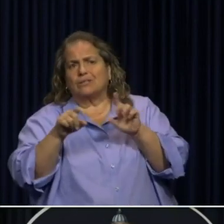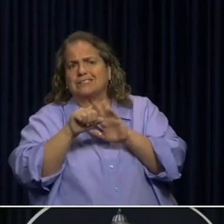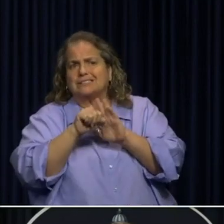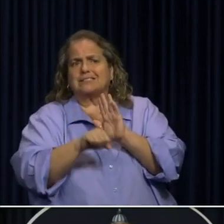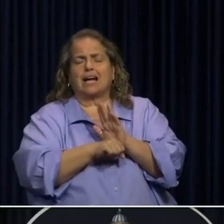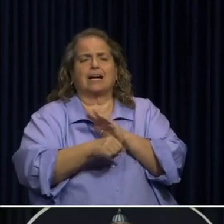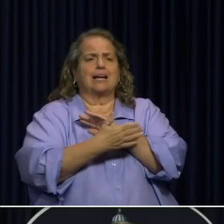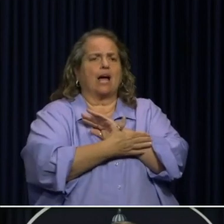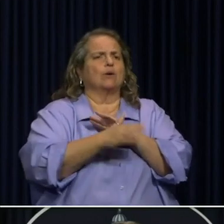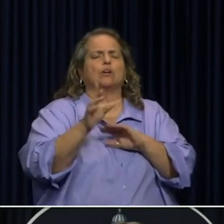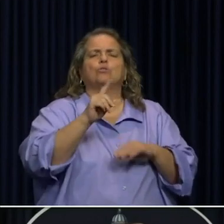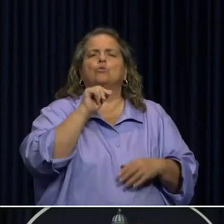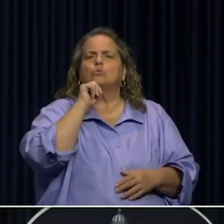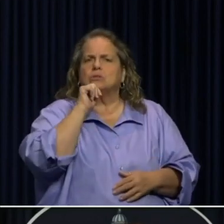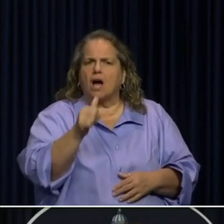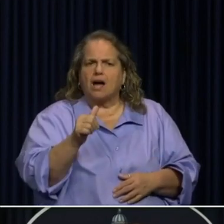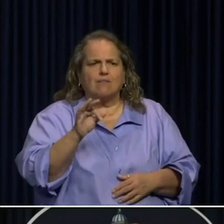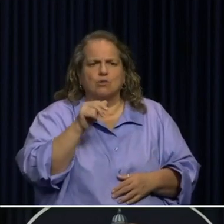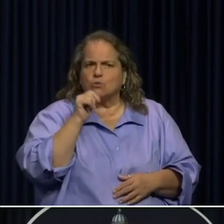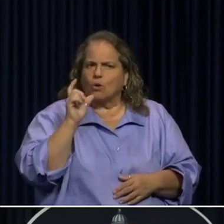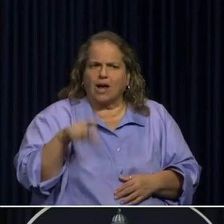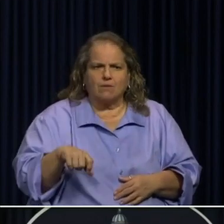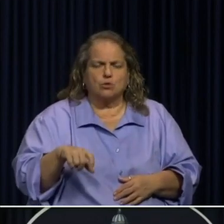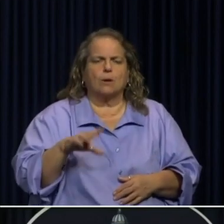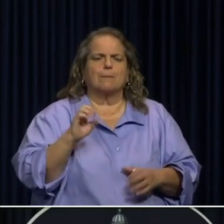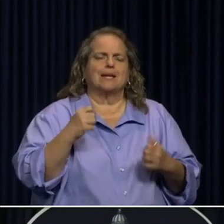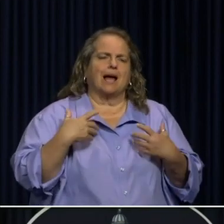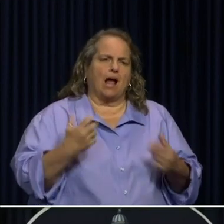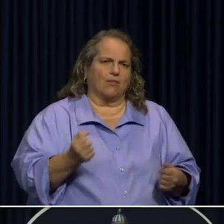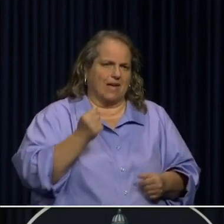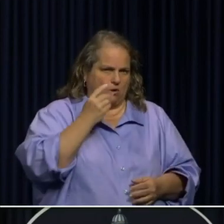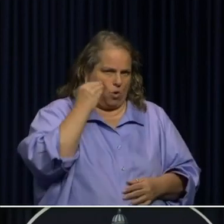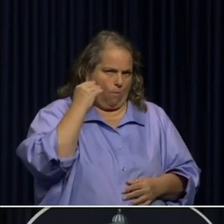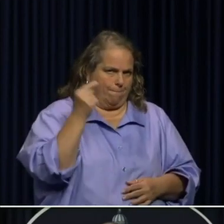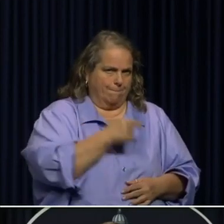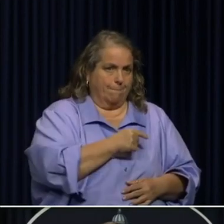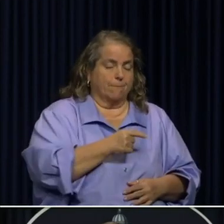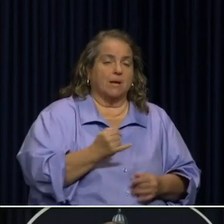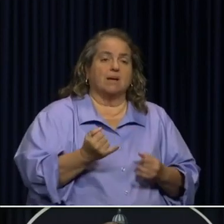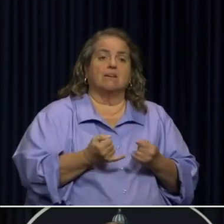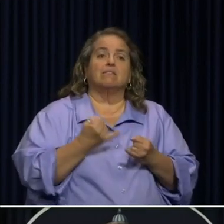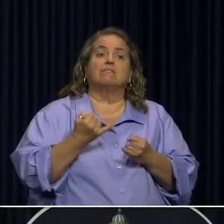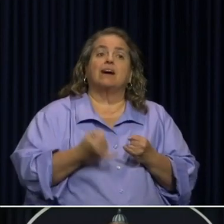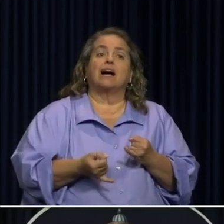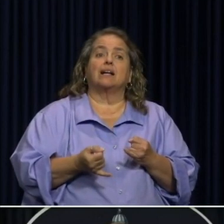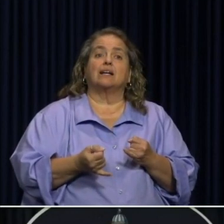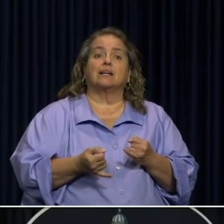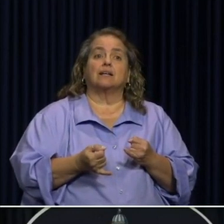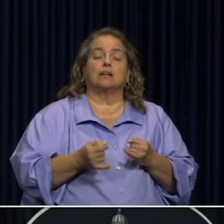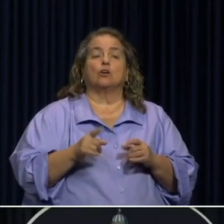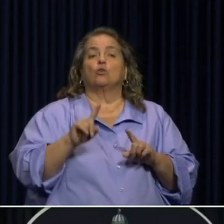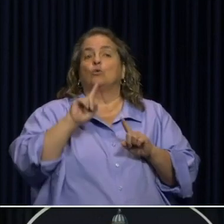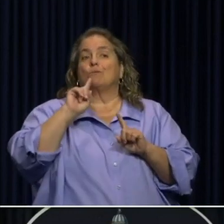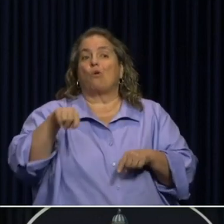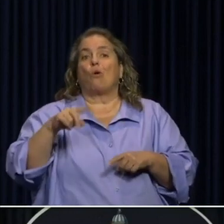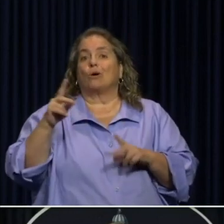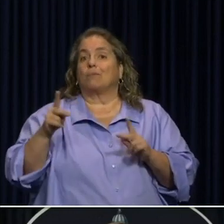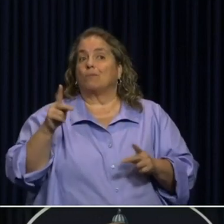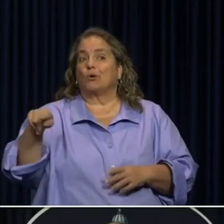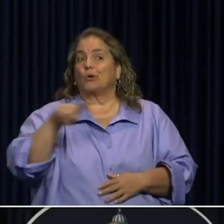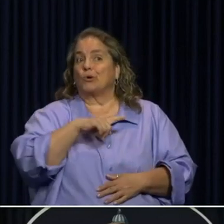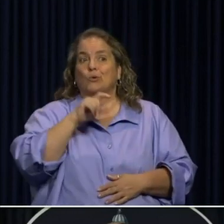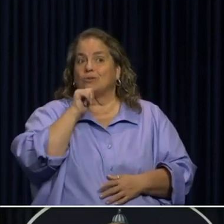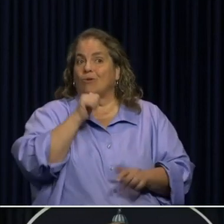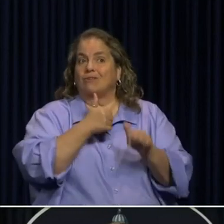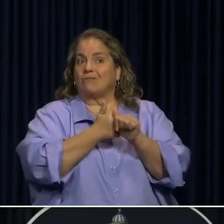small exceptions. Be healthy at home. And finally, report your non-compliance. There are always